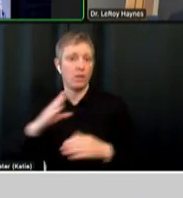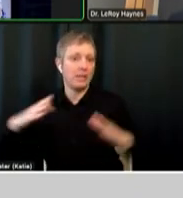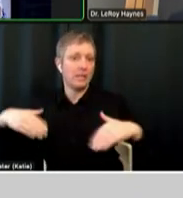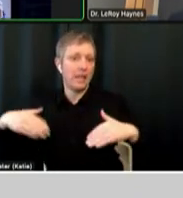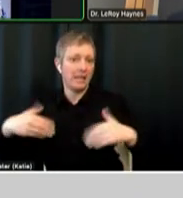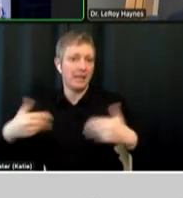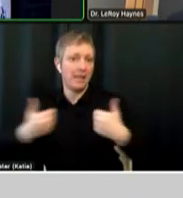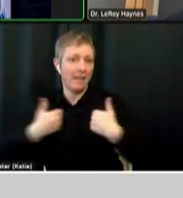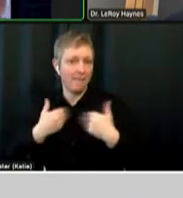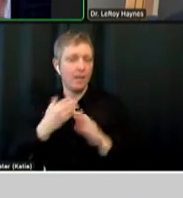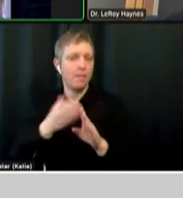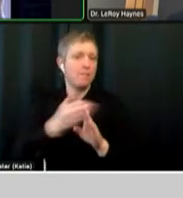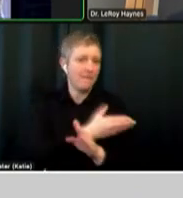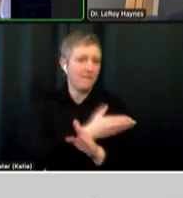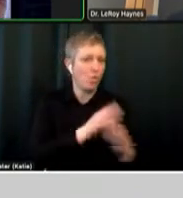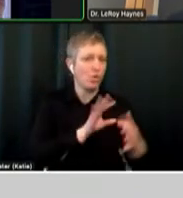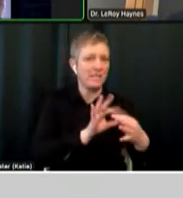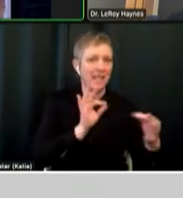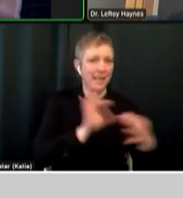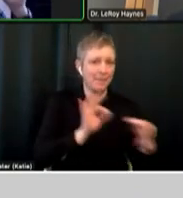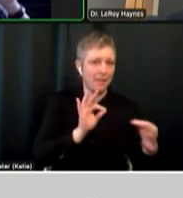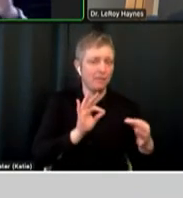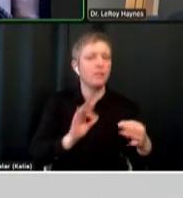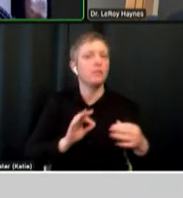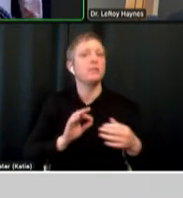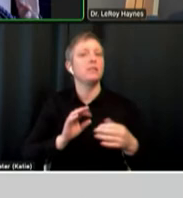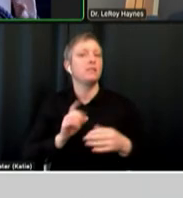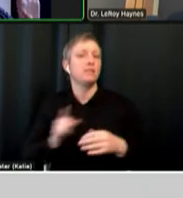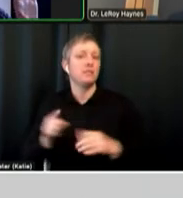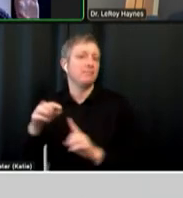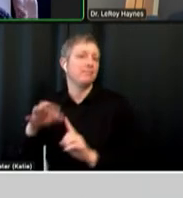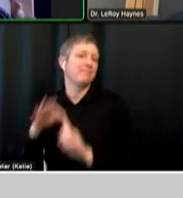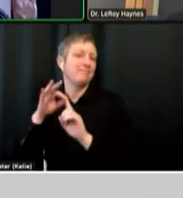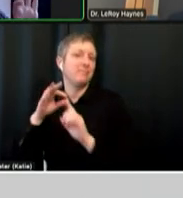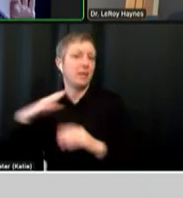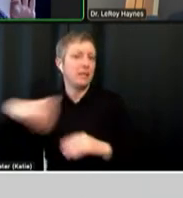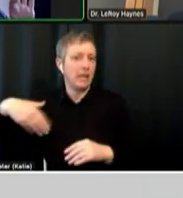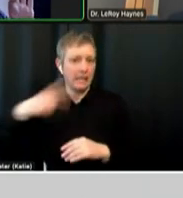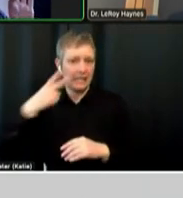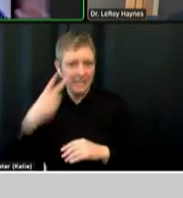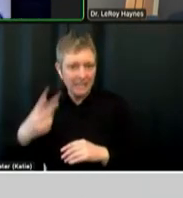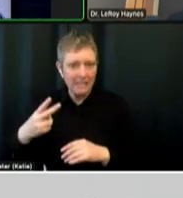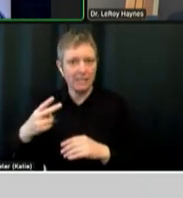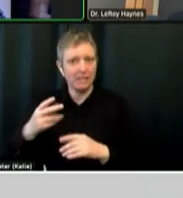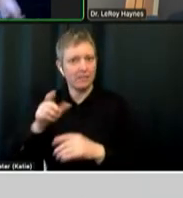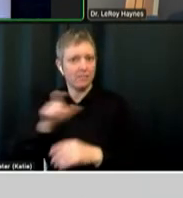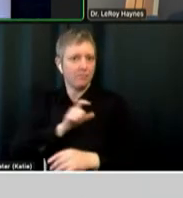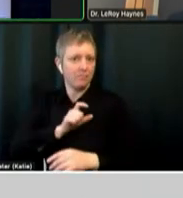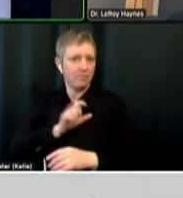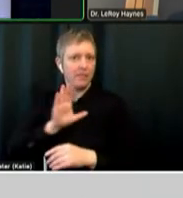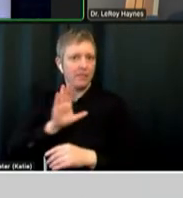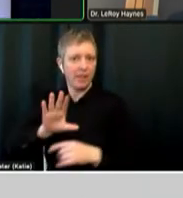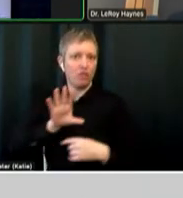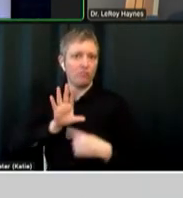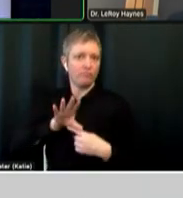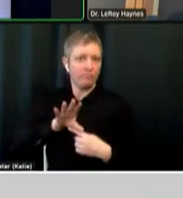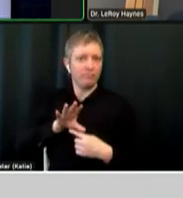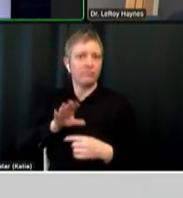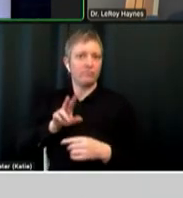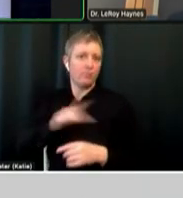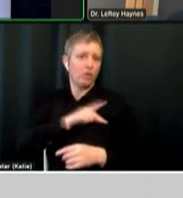at the involved officer's body camera footage. So they go off into separate rooms, they each watch the footage. Then they come back